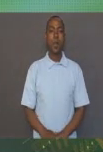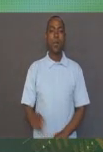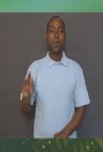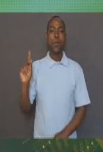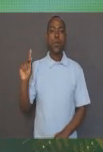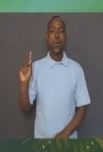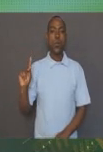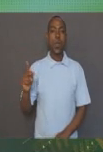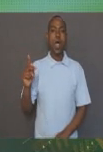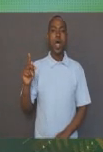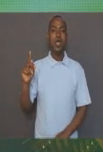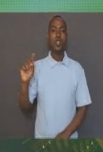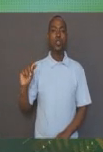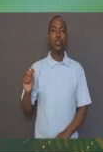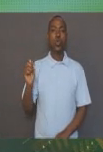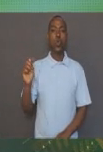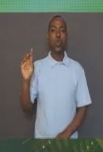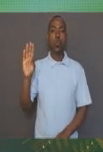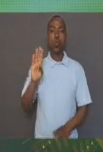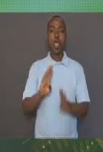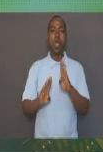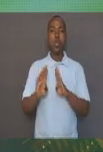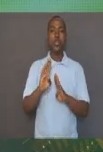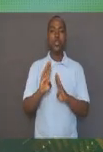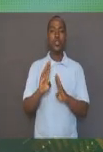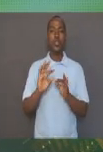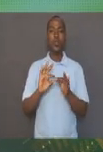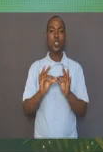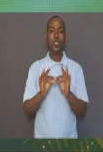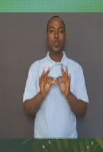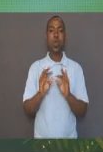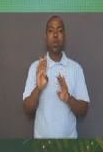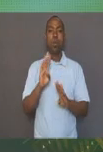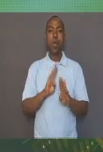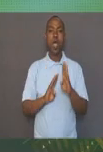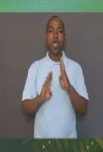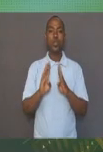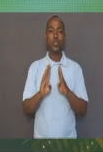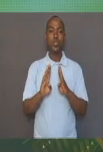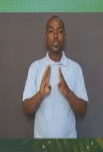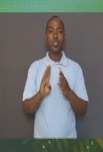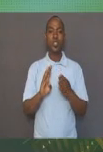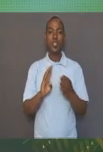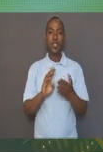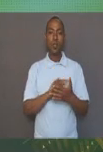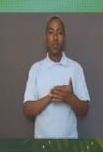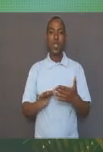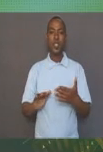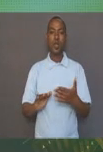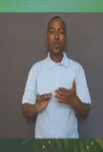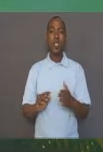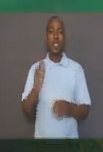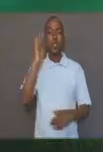Pathobiologists can be defined as the biologists who study and diagnose